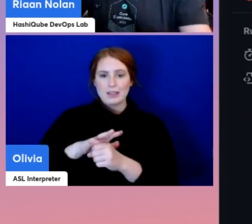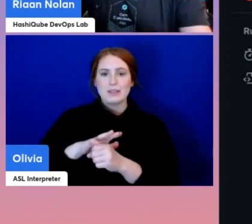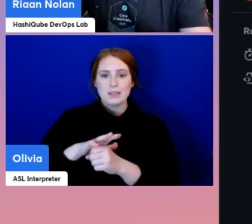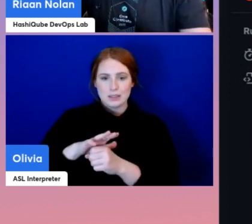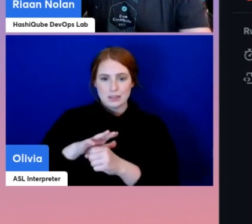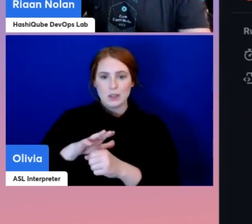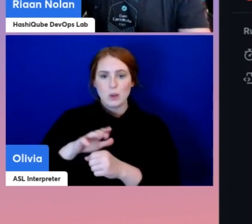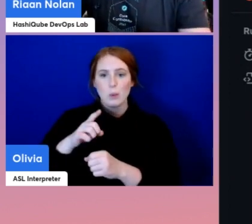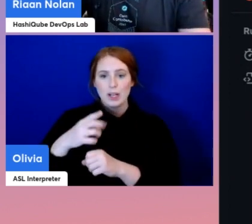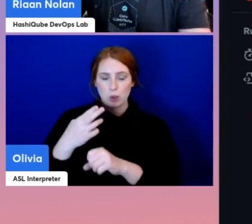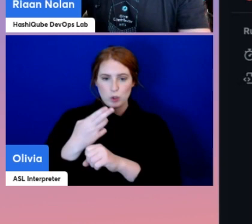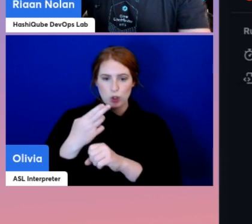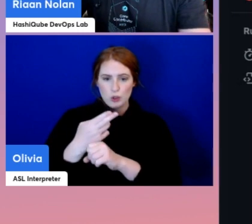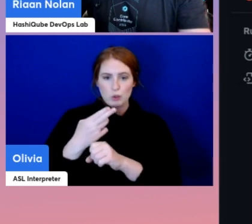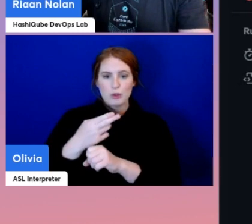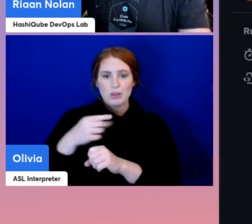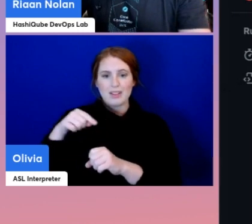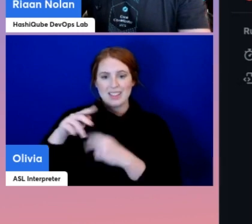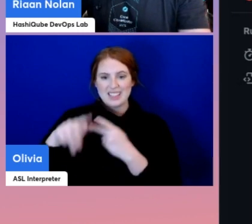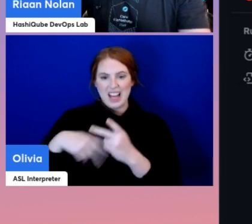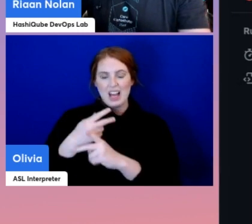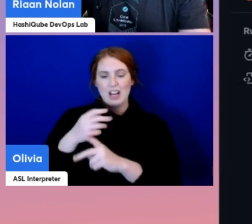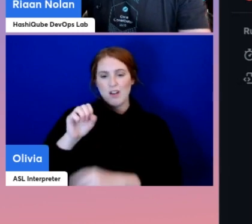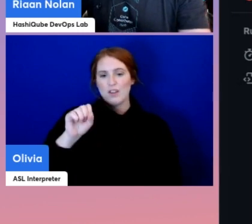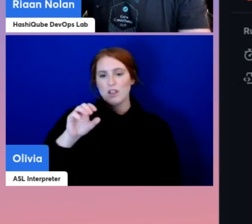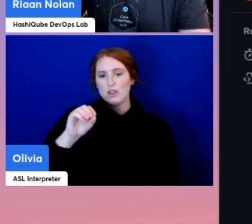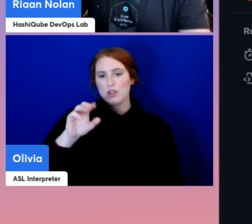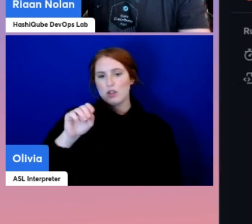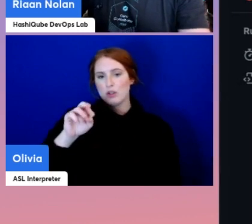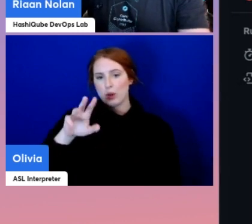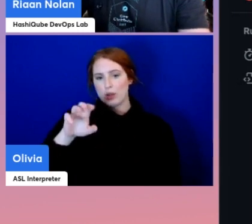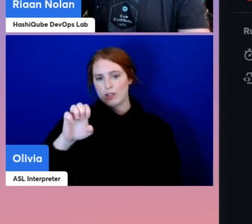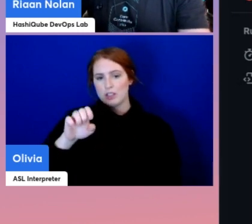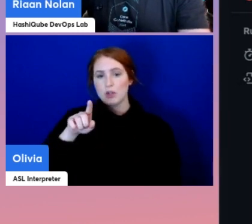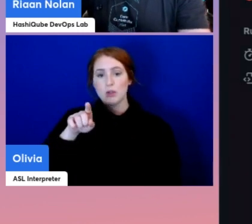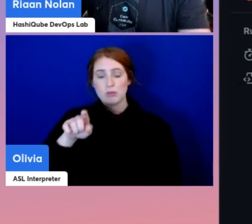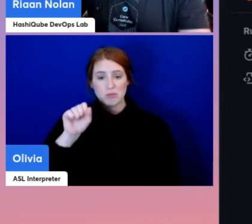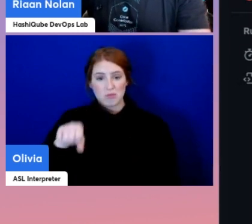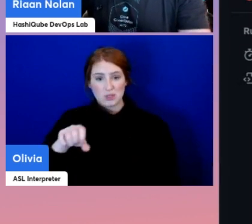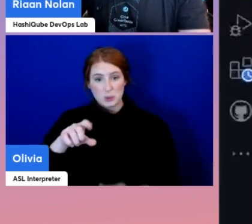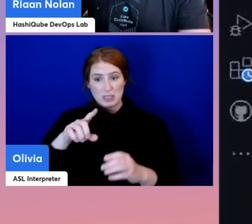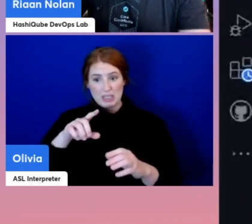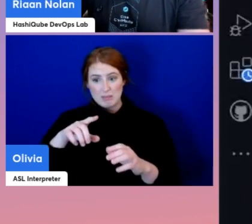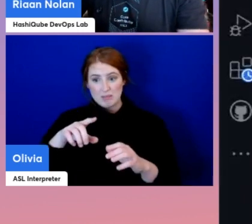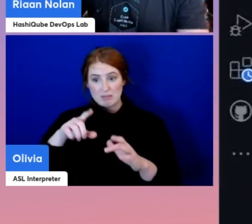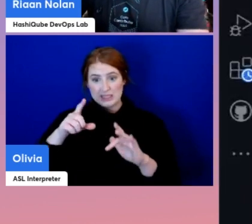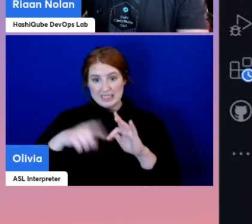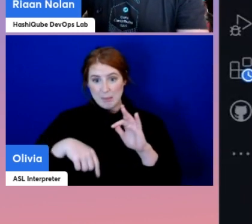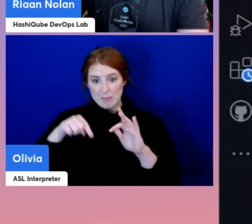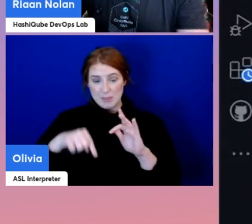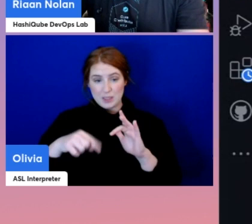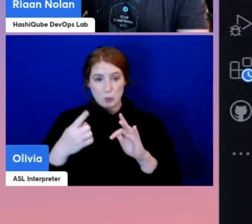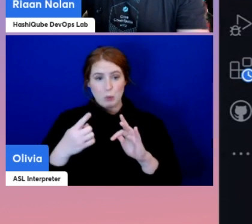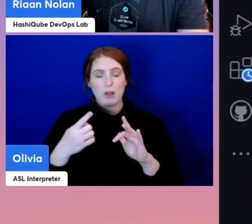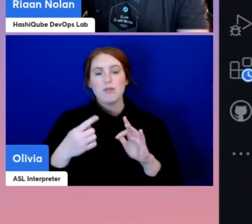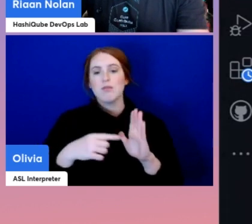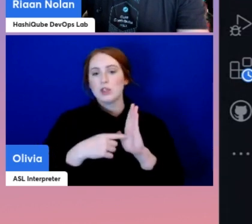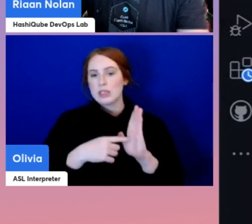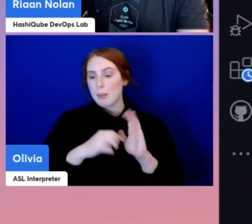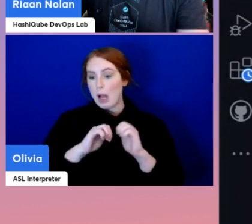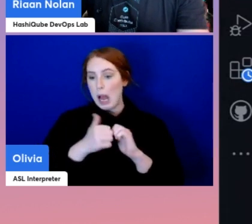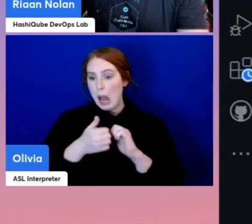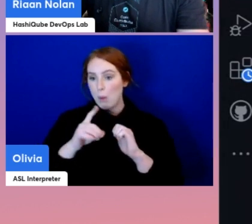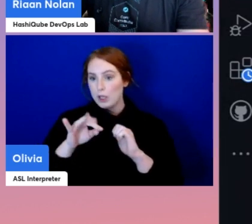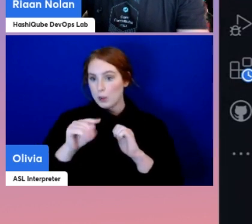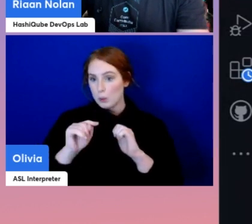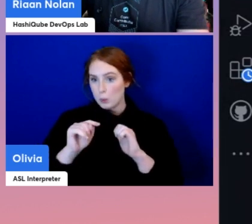module source. And so, but you can suppress this and you can skip these. For example, the way we do this is